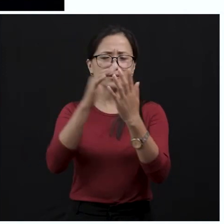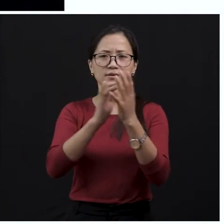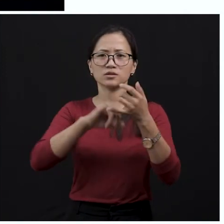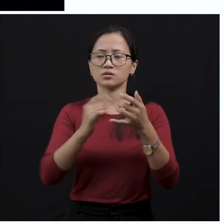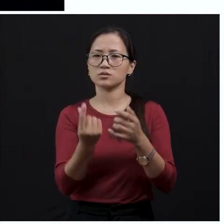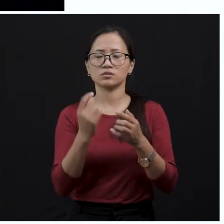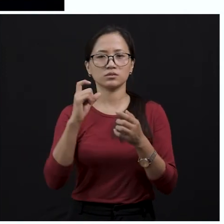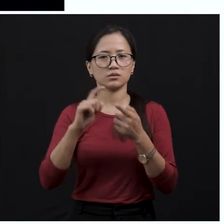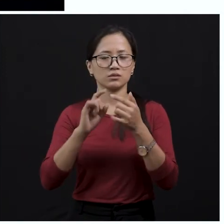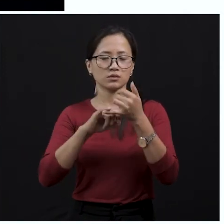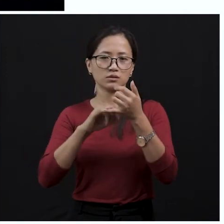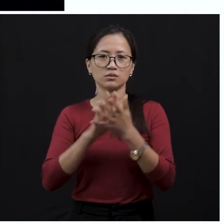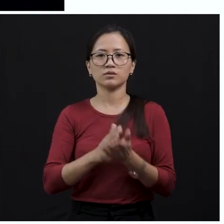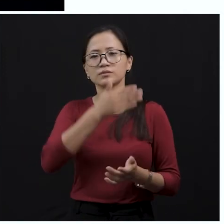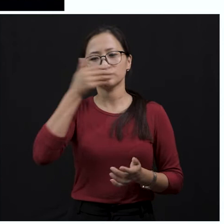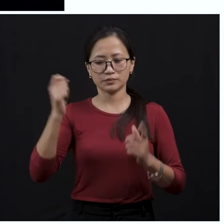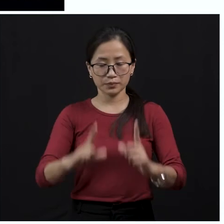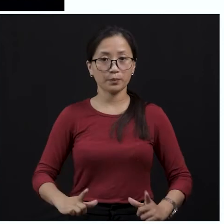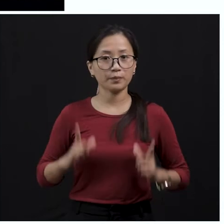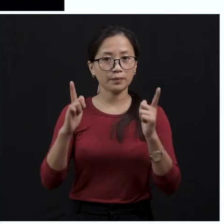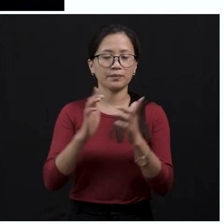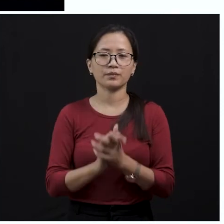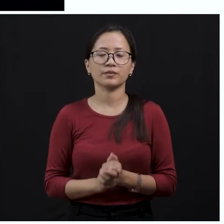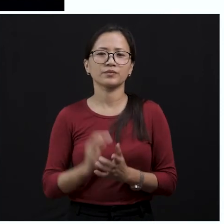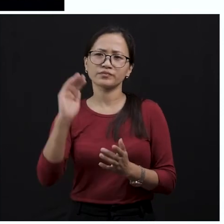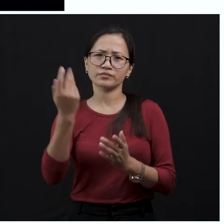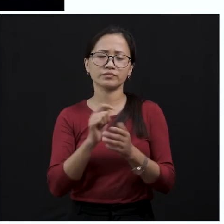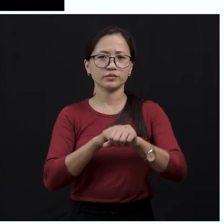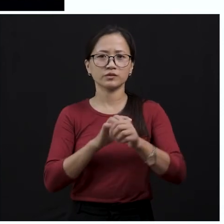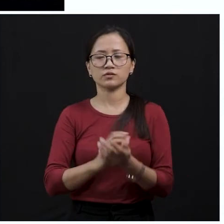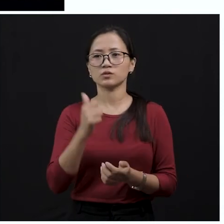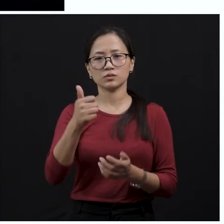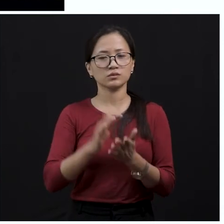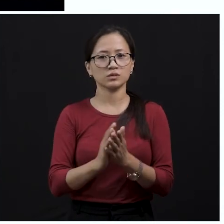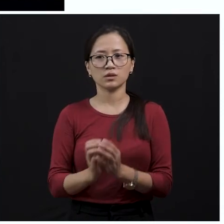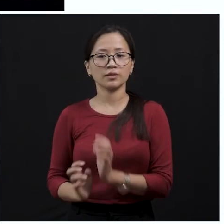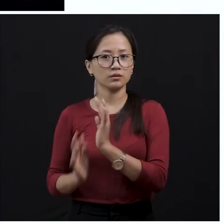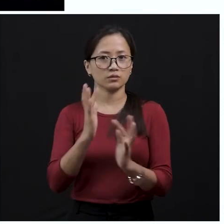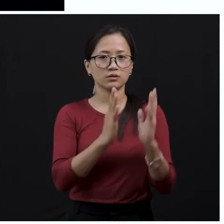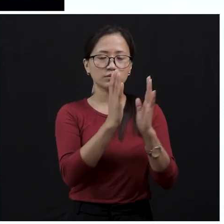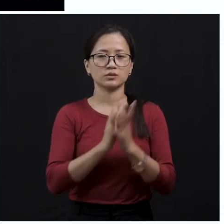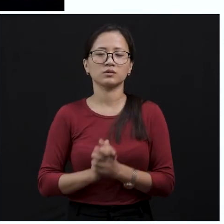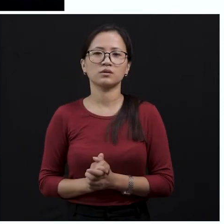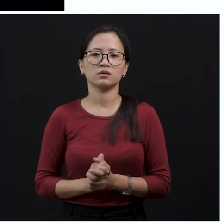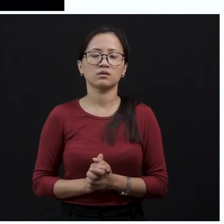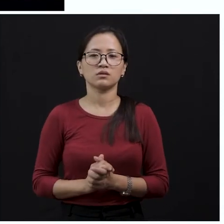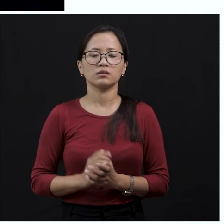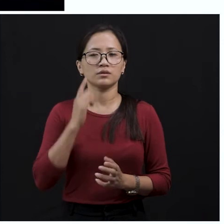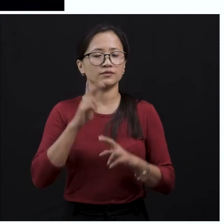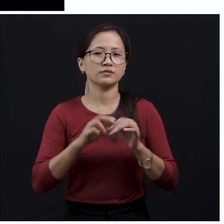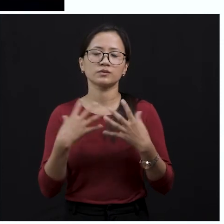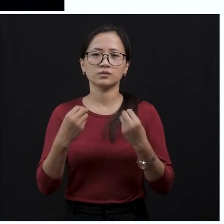and also to lead a better life. Sometimes for good crops, they also pray to God. If they